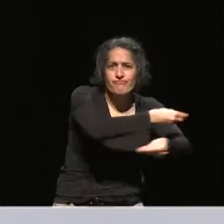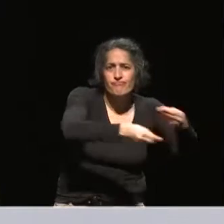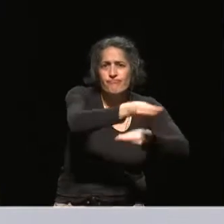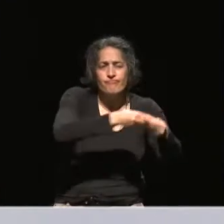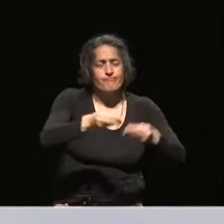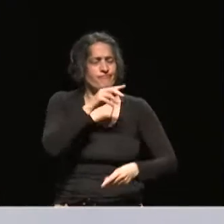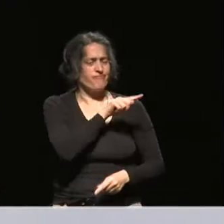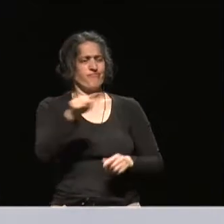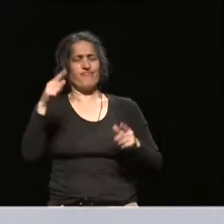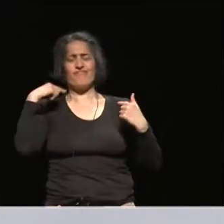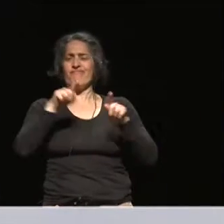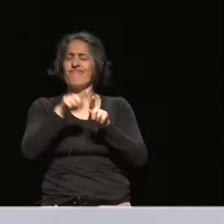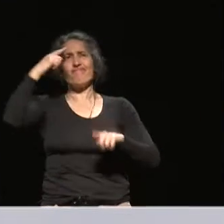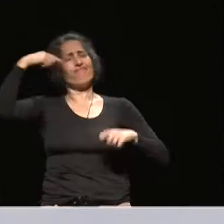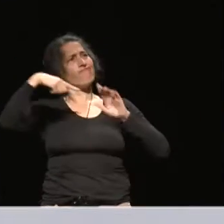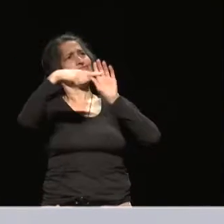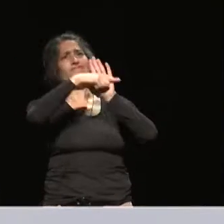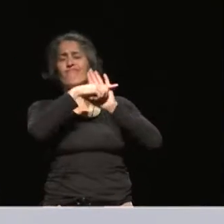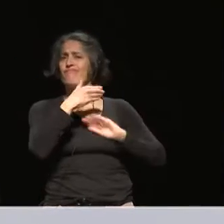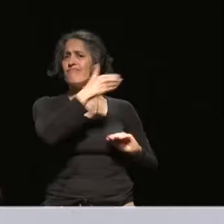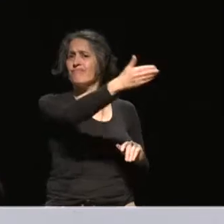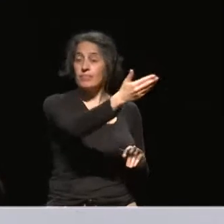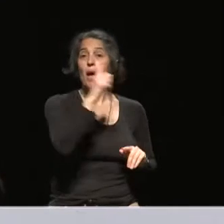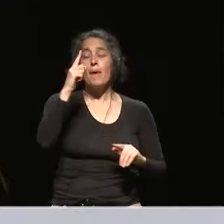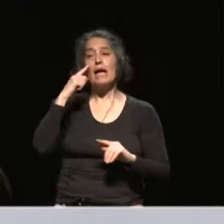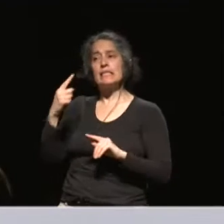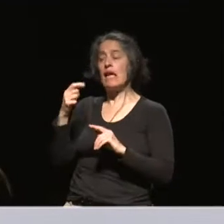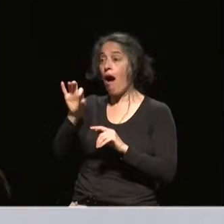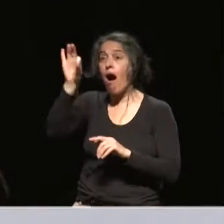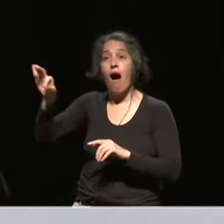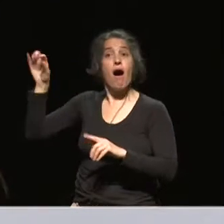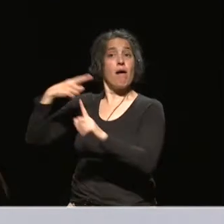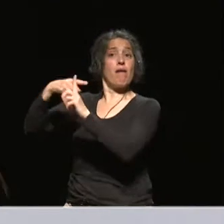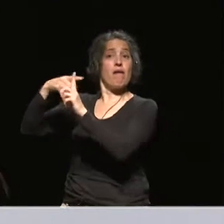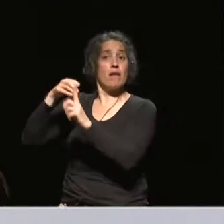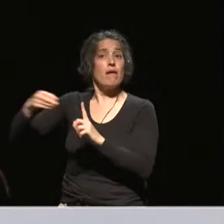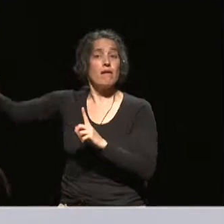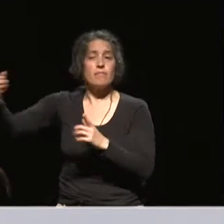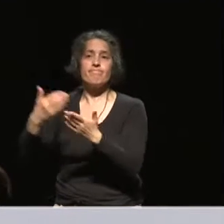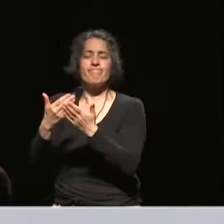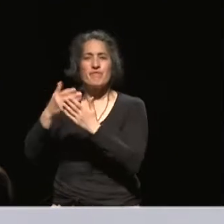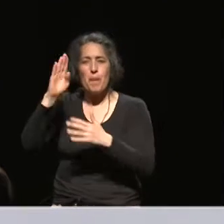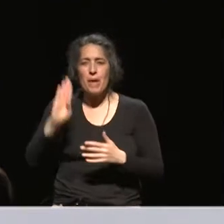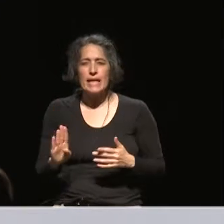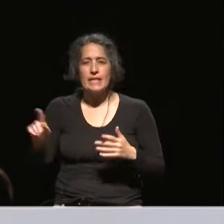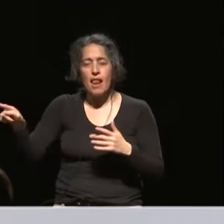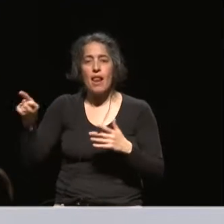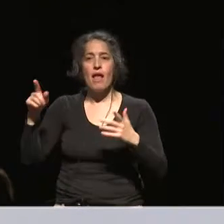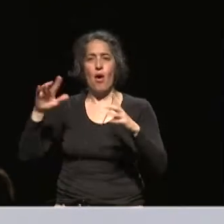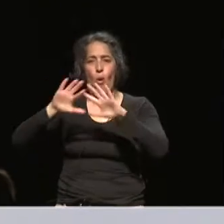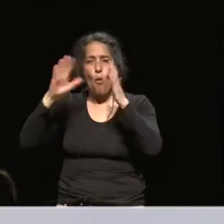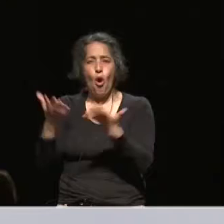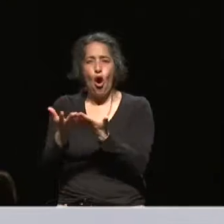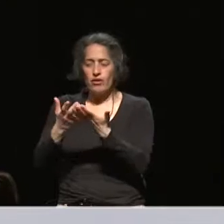Everyone associates Brazil with football and the World Cup, but few outsiders expected to see Brazilians pouring out onto the streets to protest